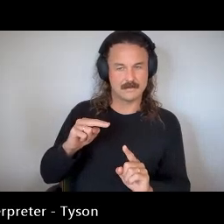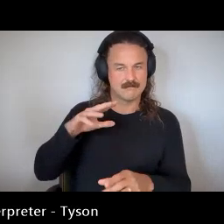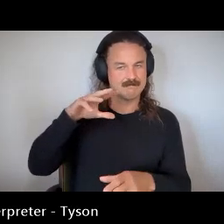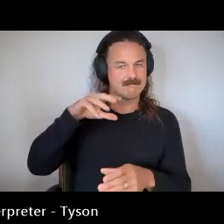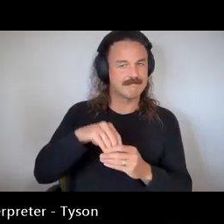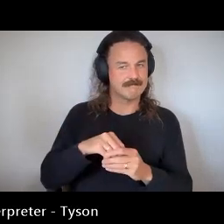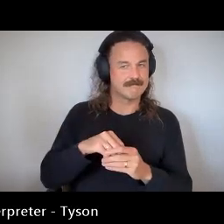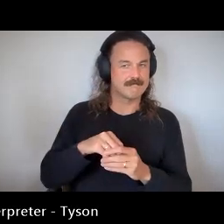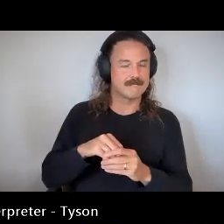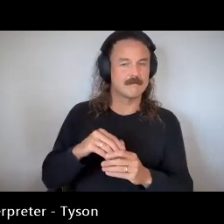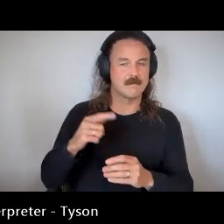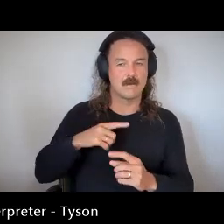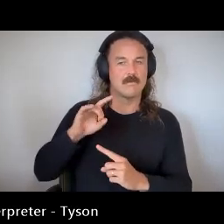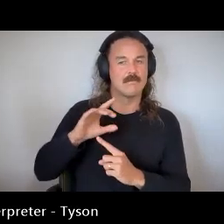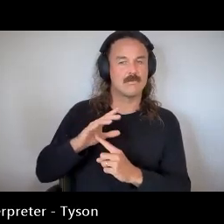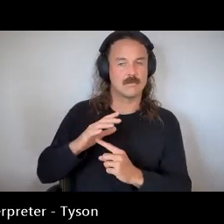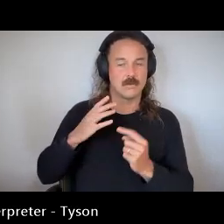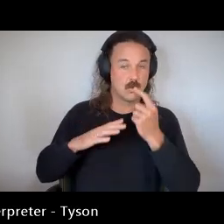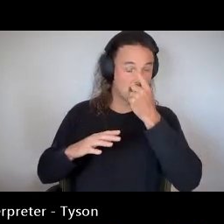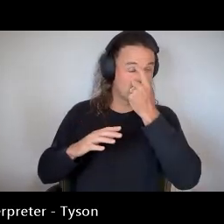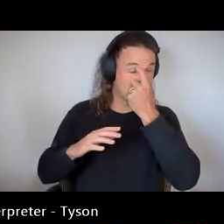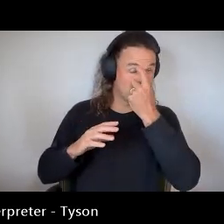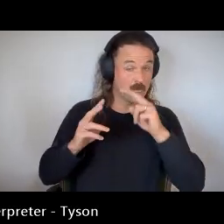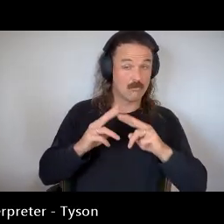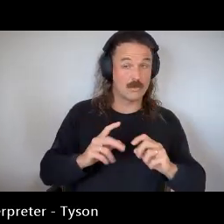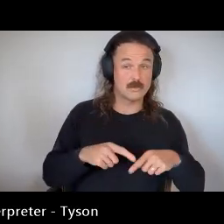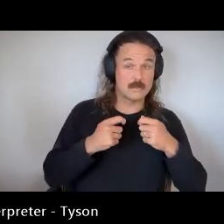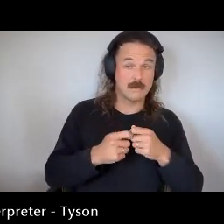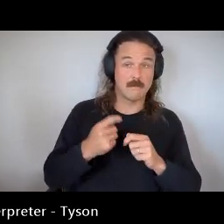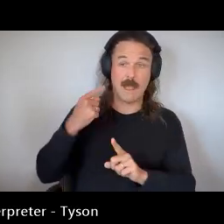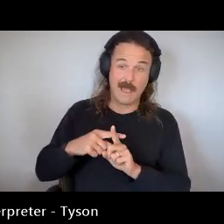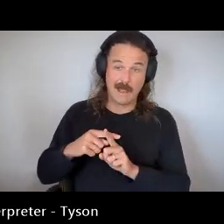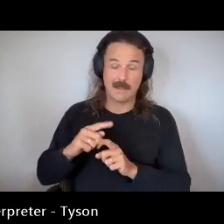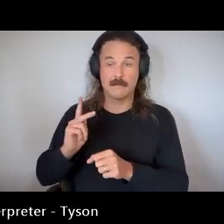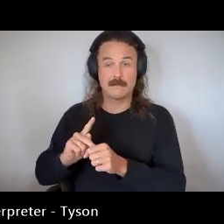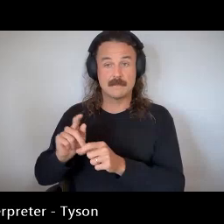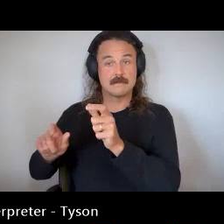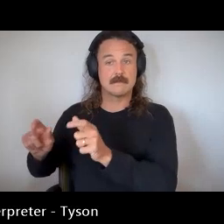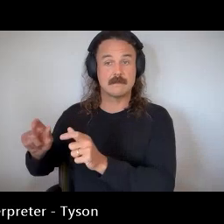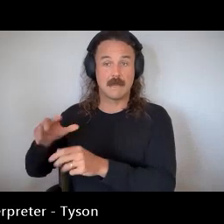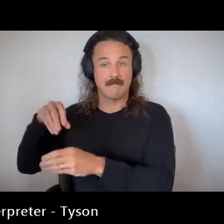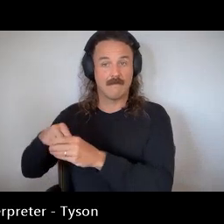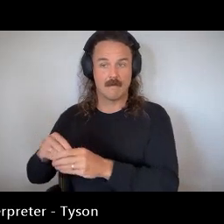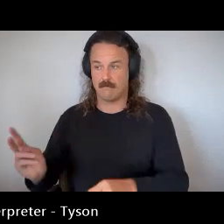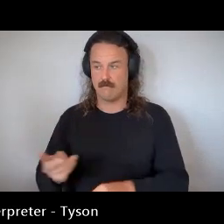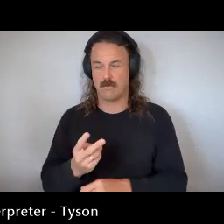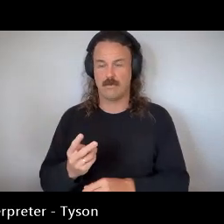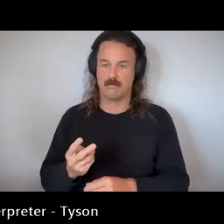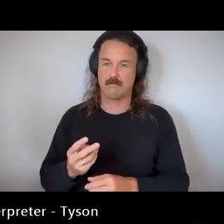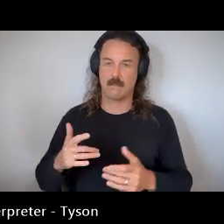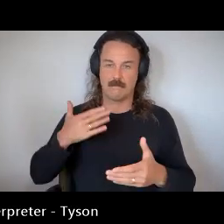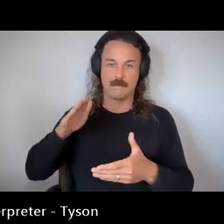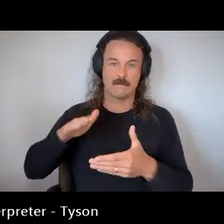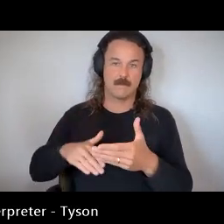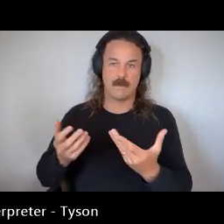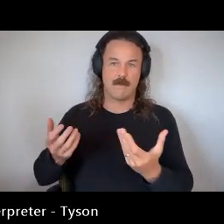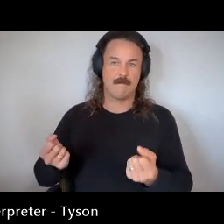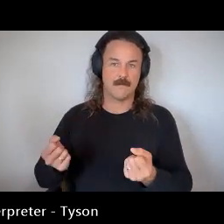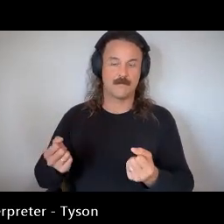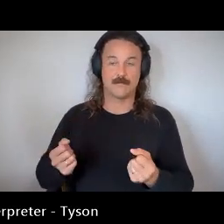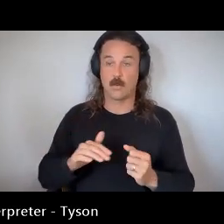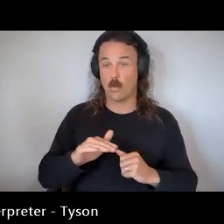team and from the research participants. So all focus groups and most of the interviews included a researcher with